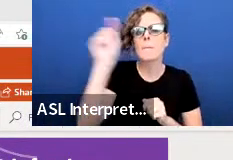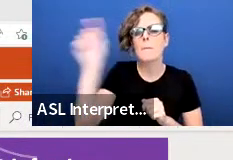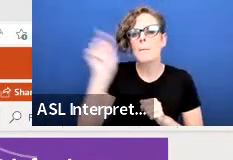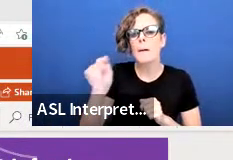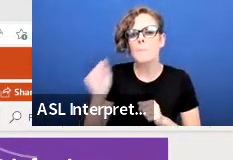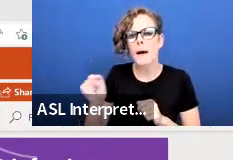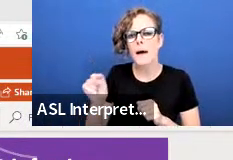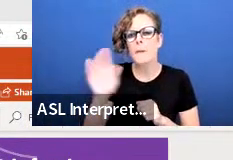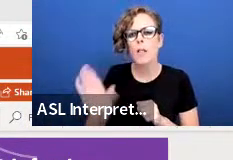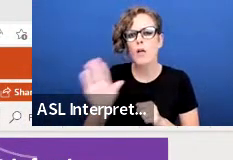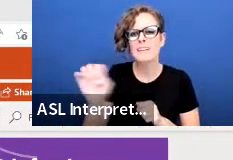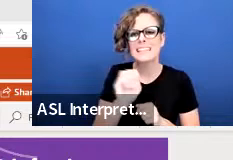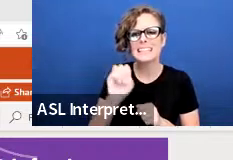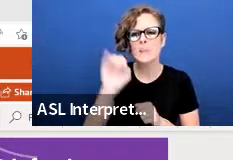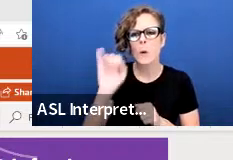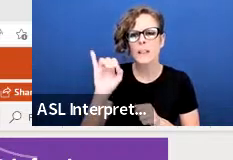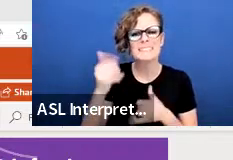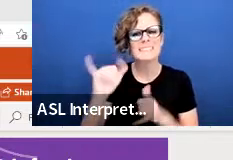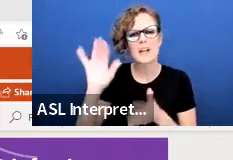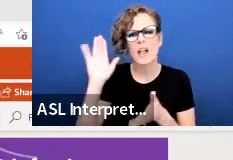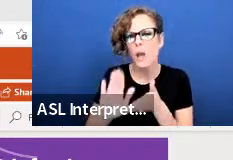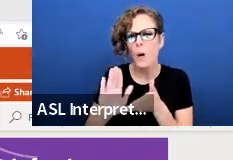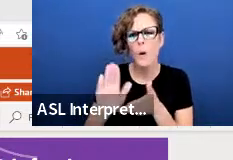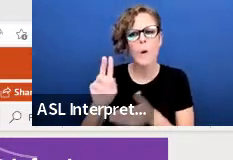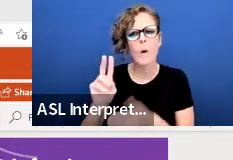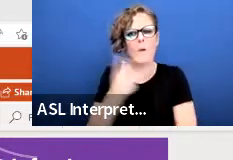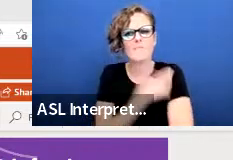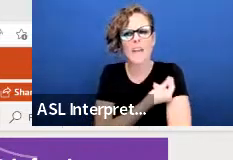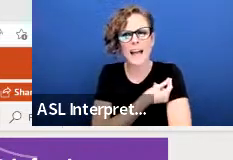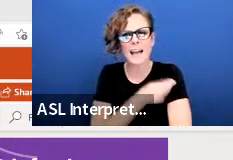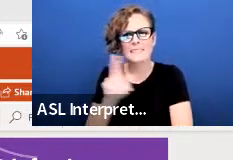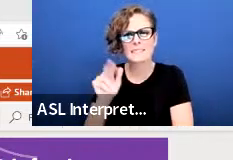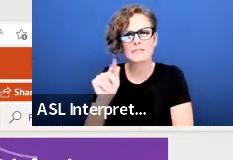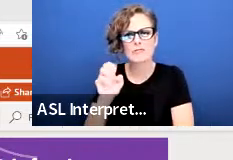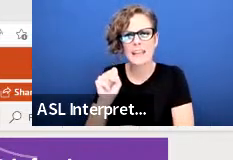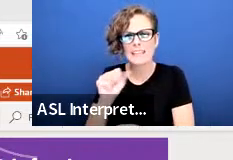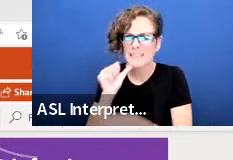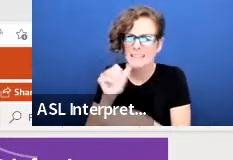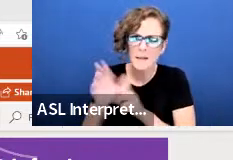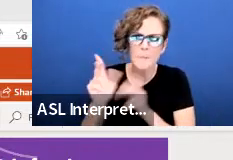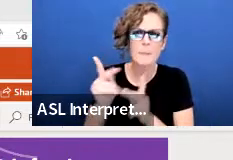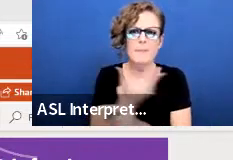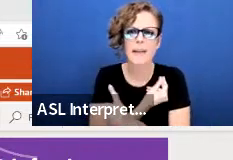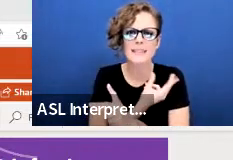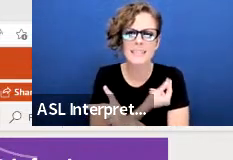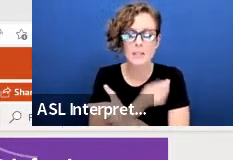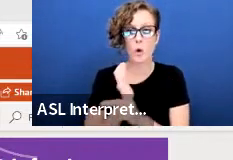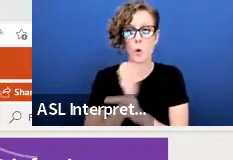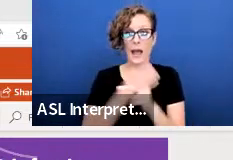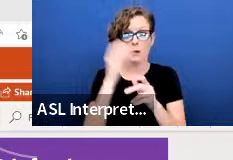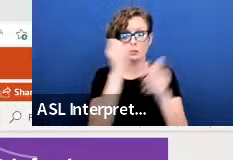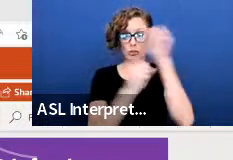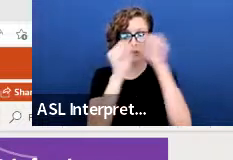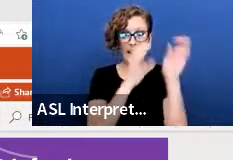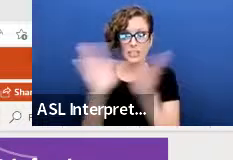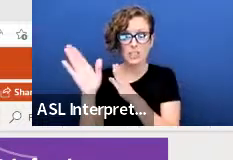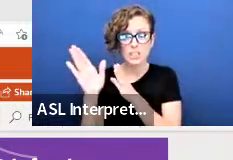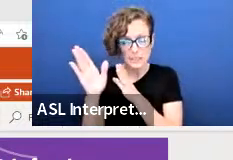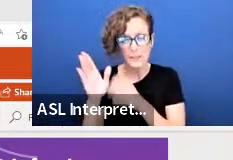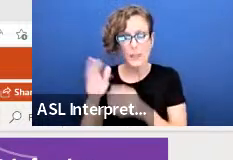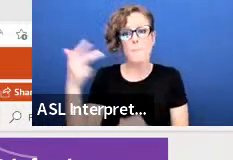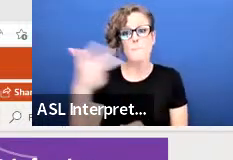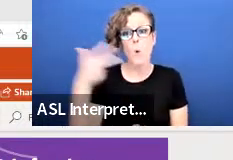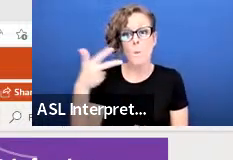vaccination rates. And so our strategy since then has been to make the mobile